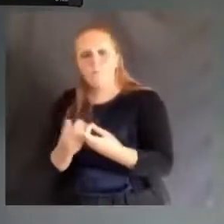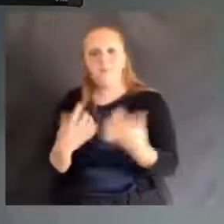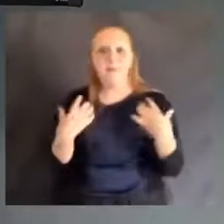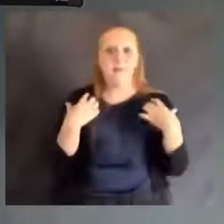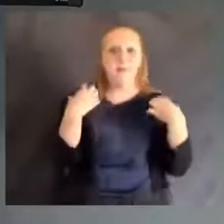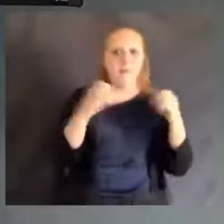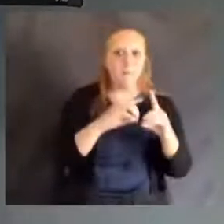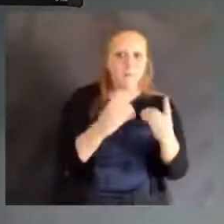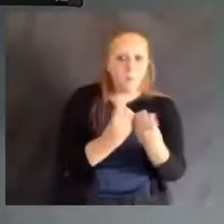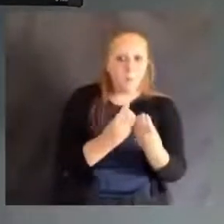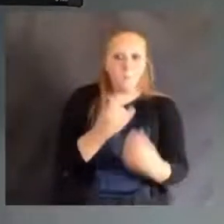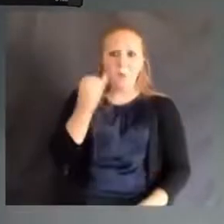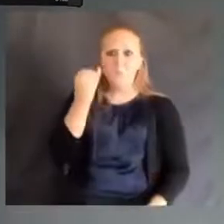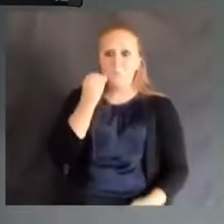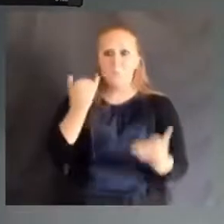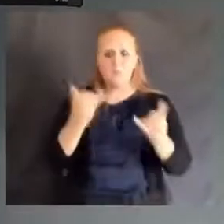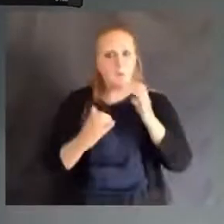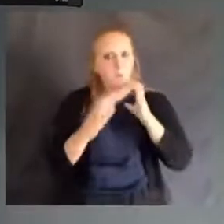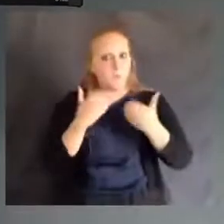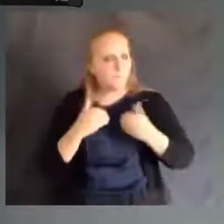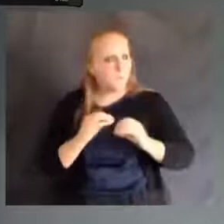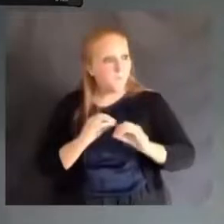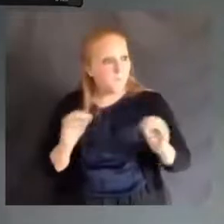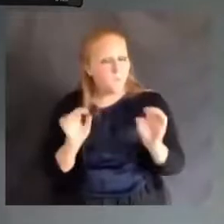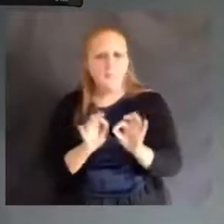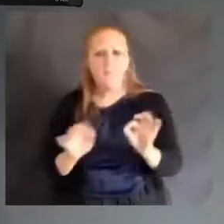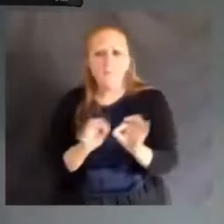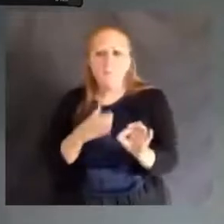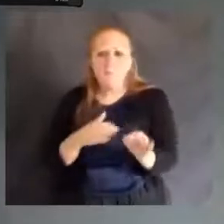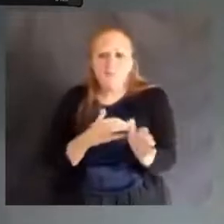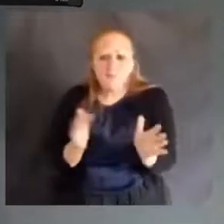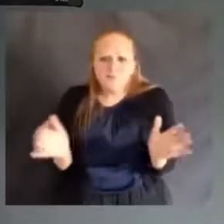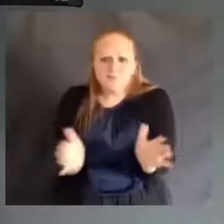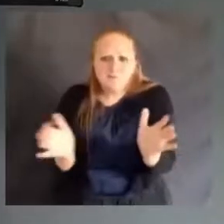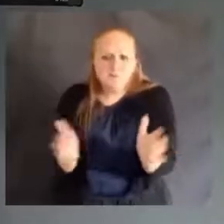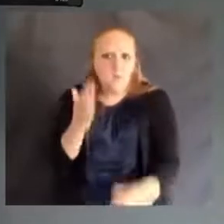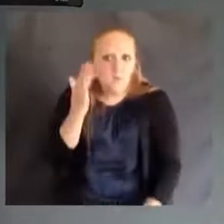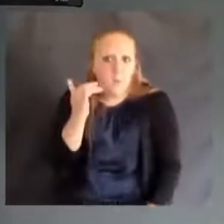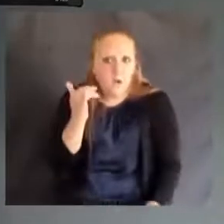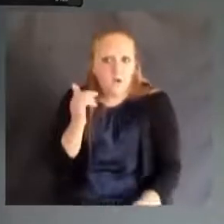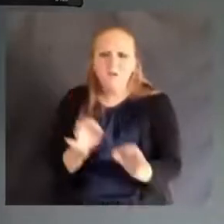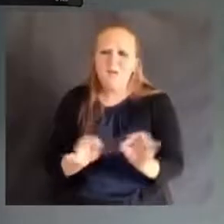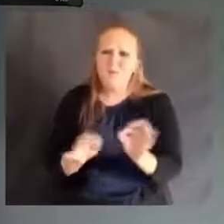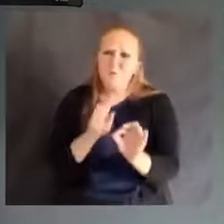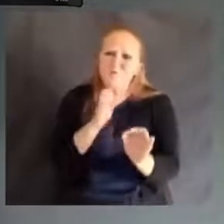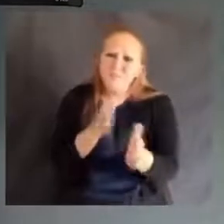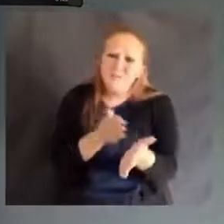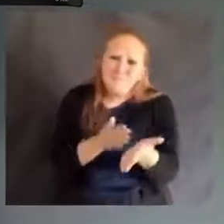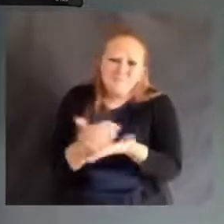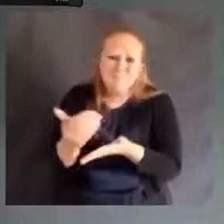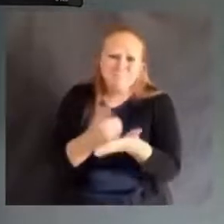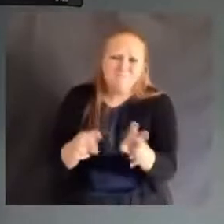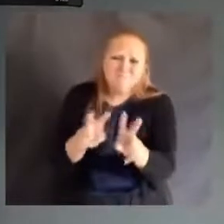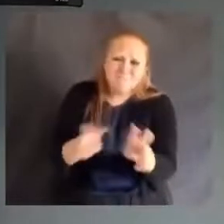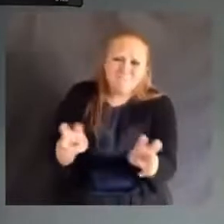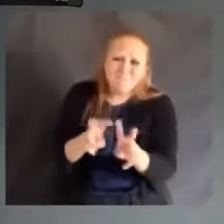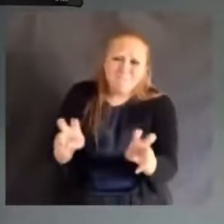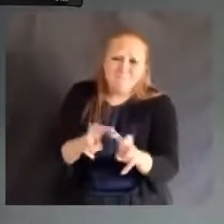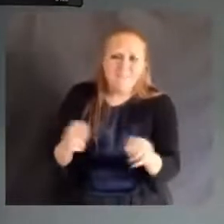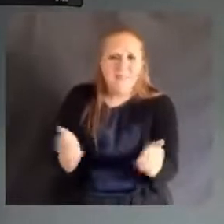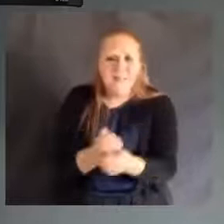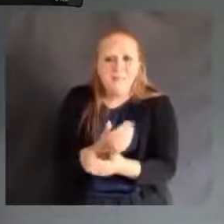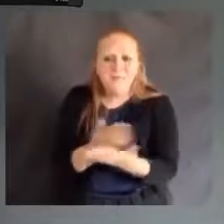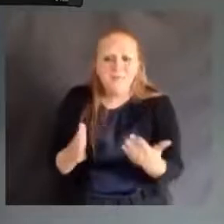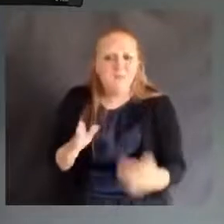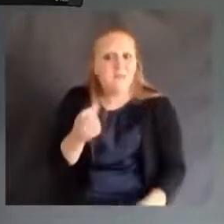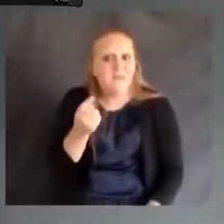want to make those things happen in those districts because you have to look at it in its totality. And to the governor's point with New York City, the plan was just